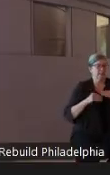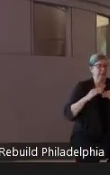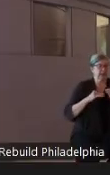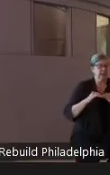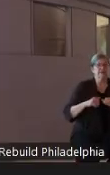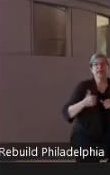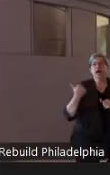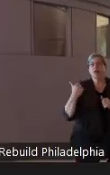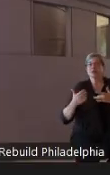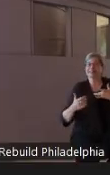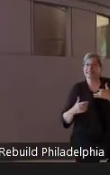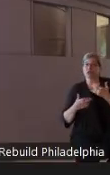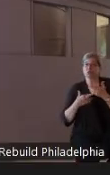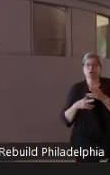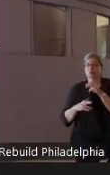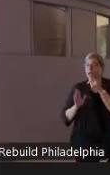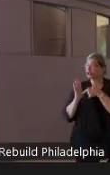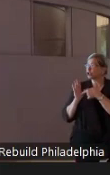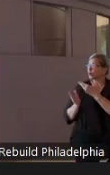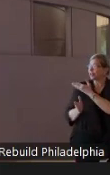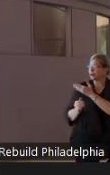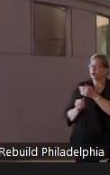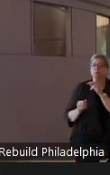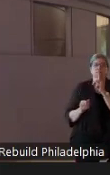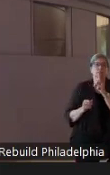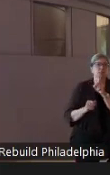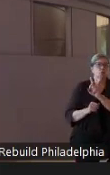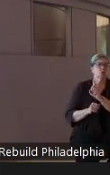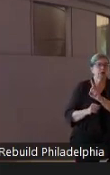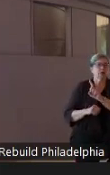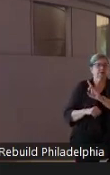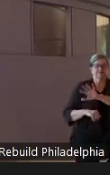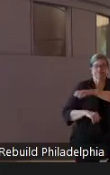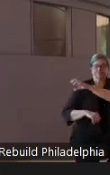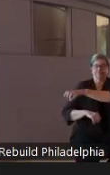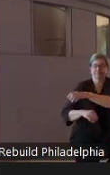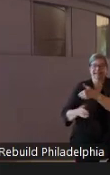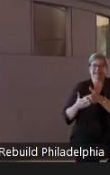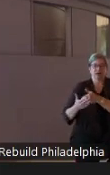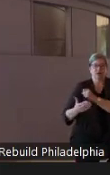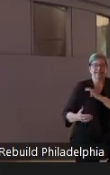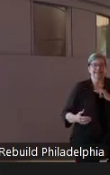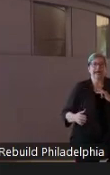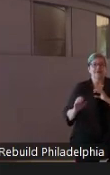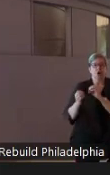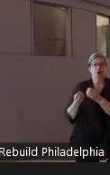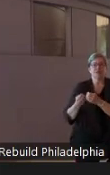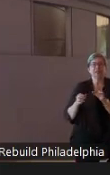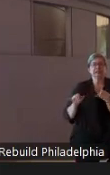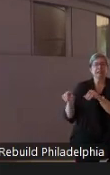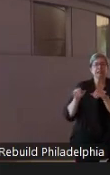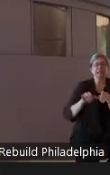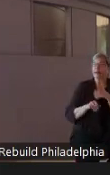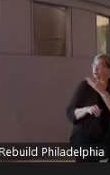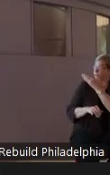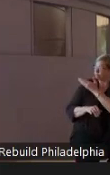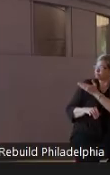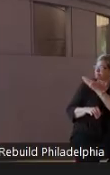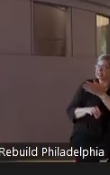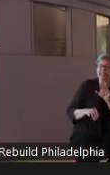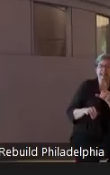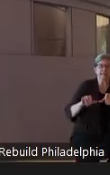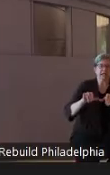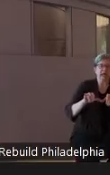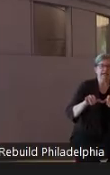other sensory room, which is not shown on this plan, is located near the staff office and is similar in size to the one shown